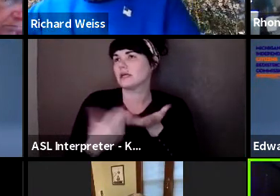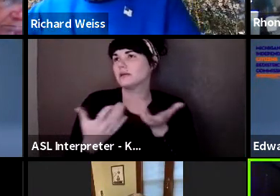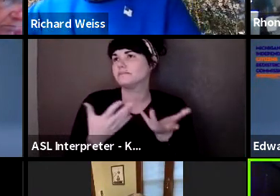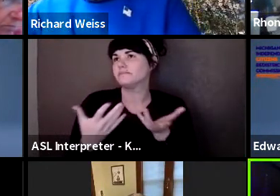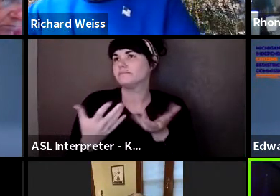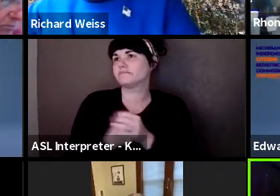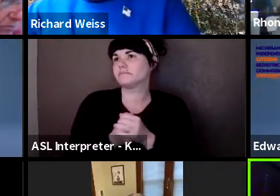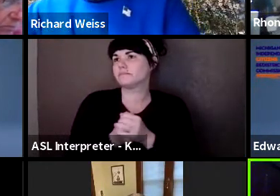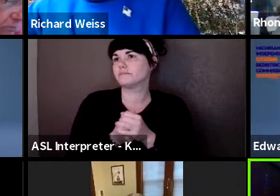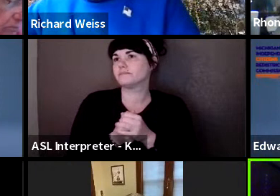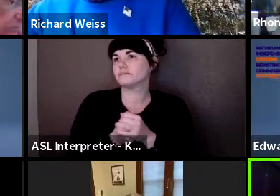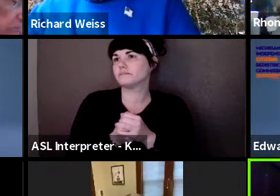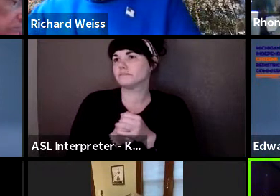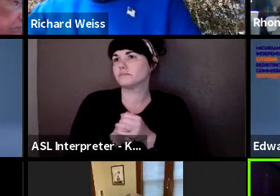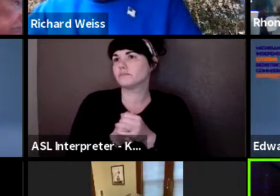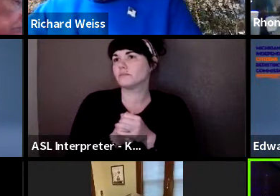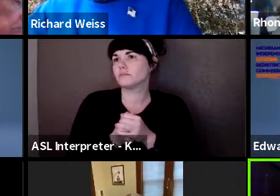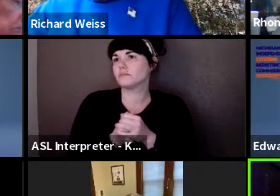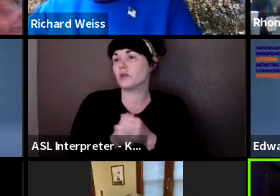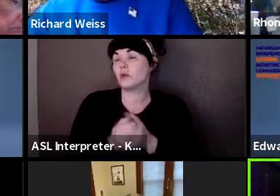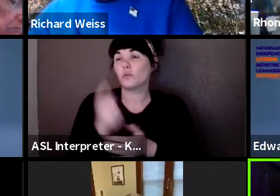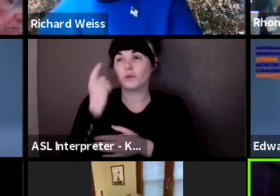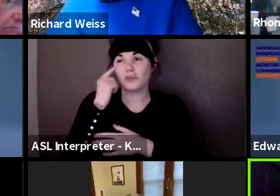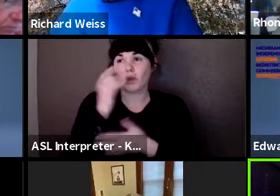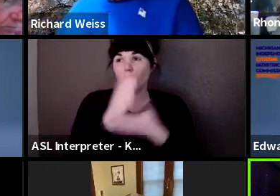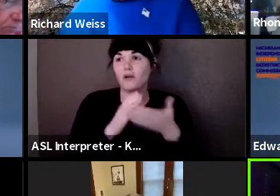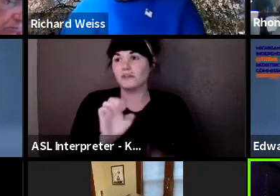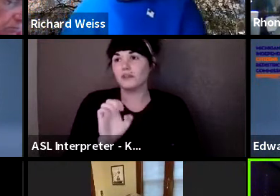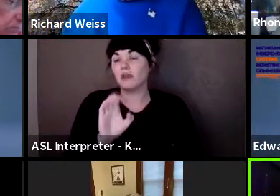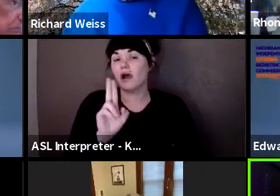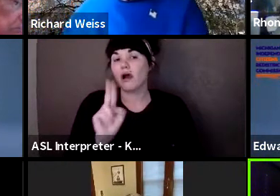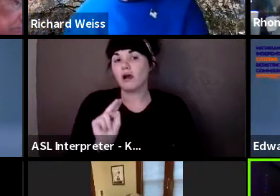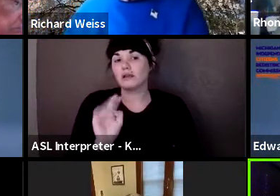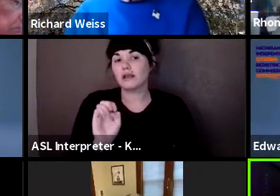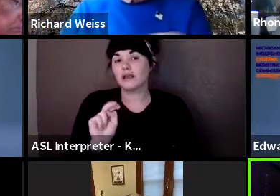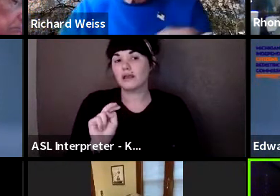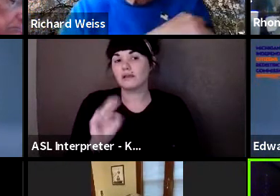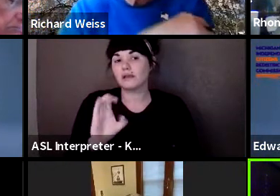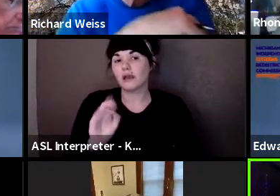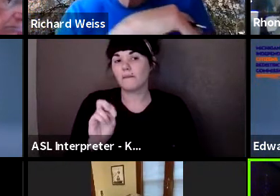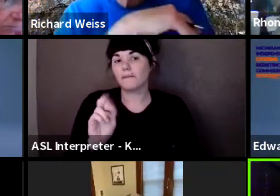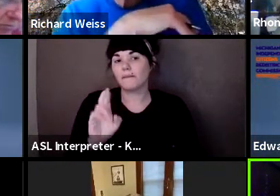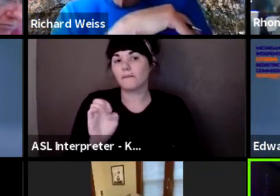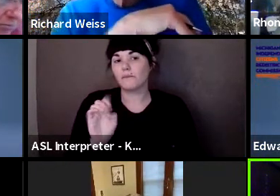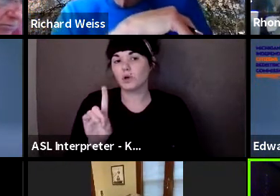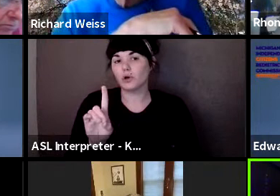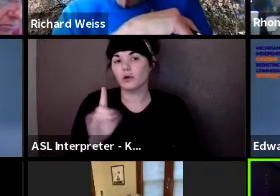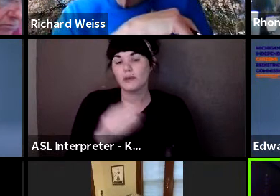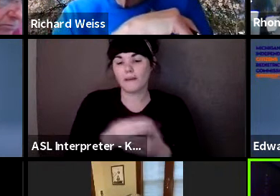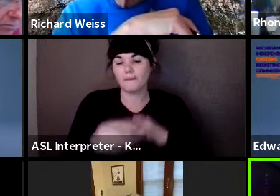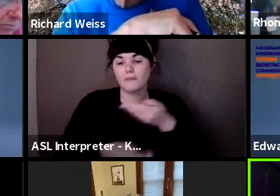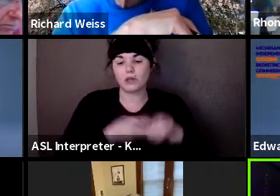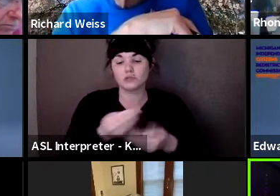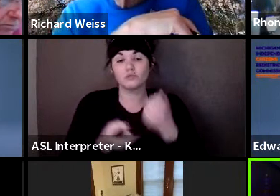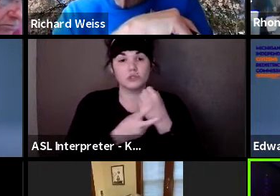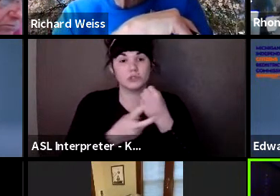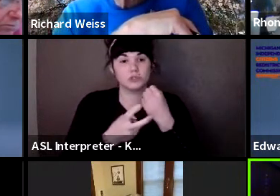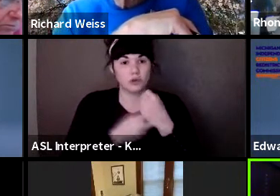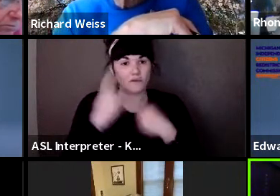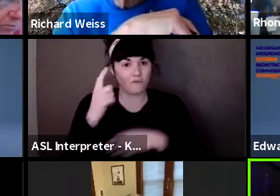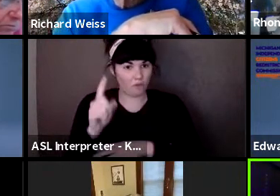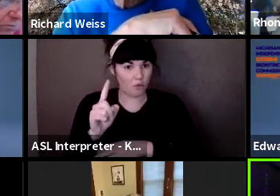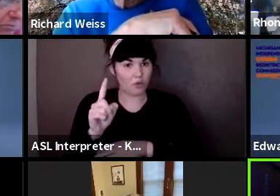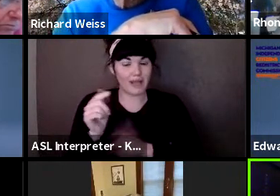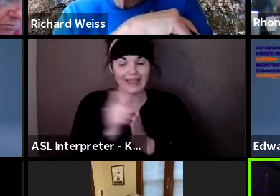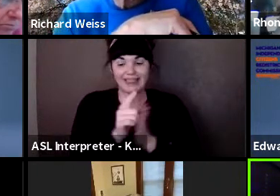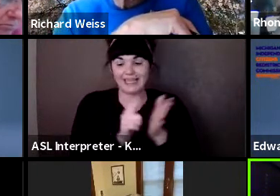a portion of the unencumbered budget for legal services. We just didn't have a